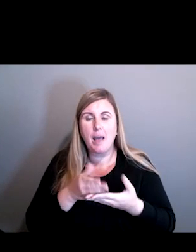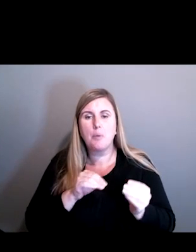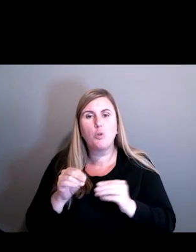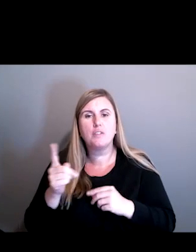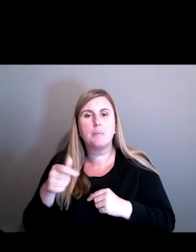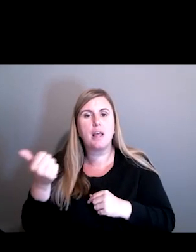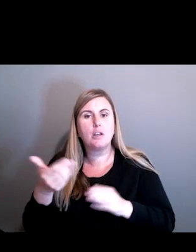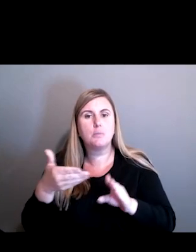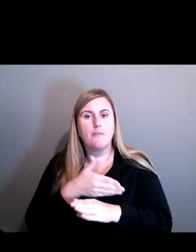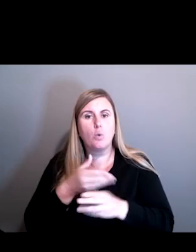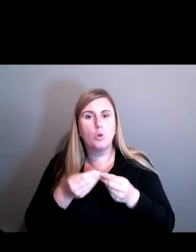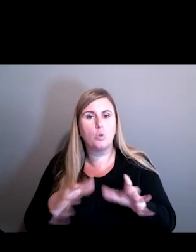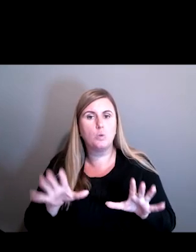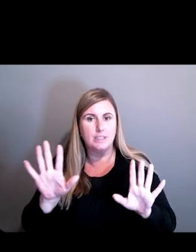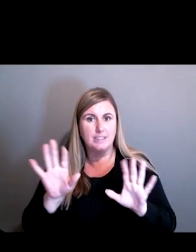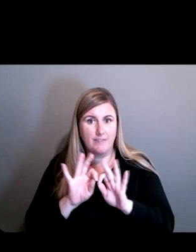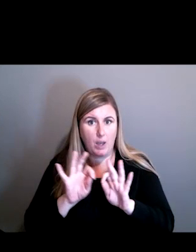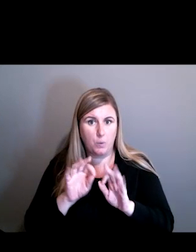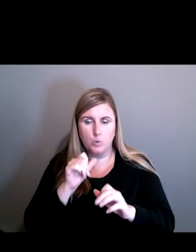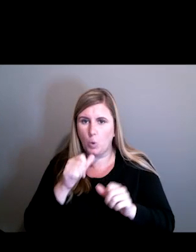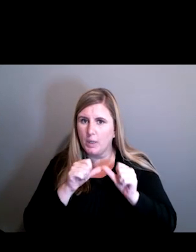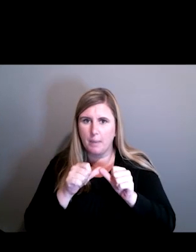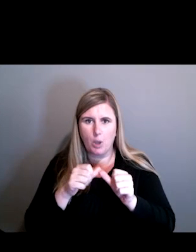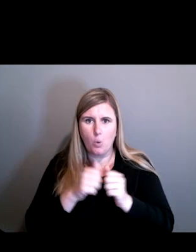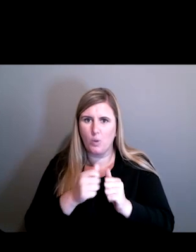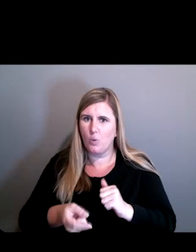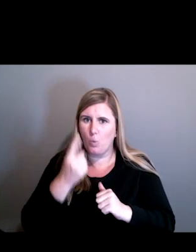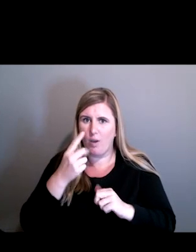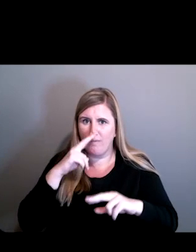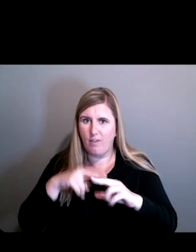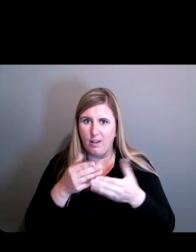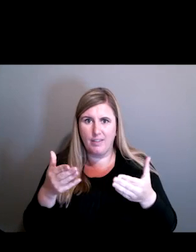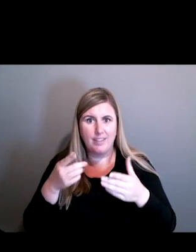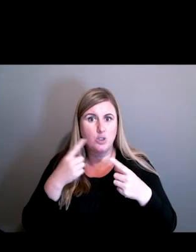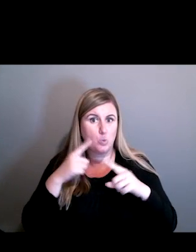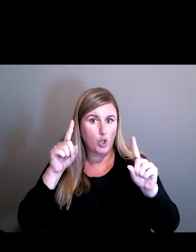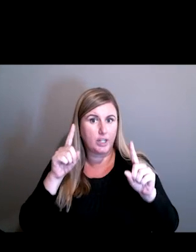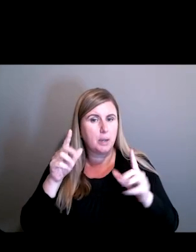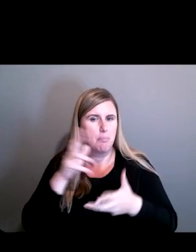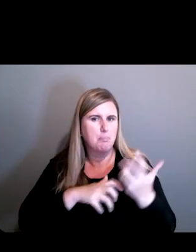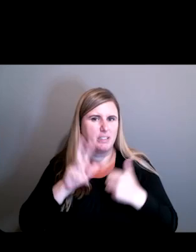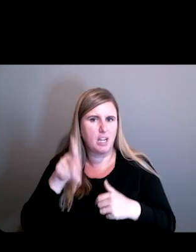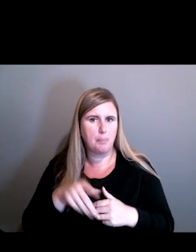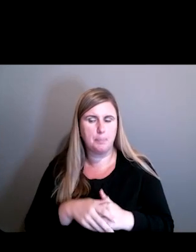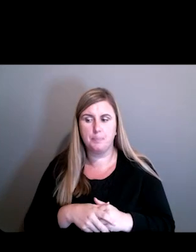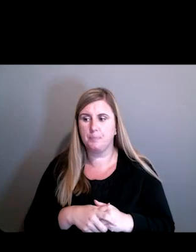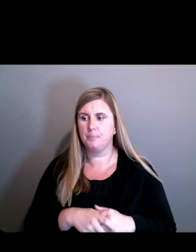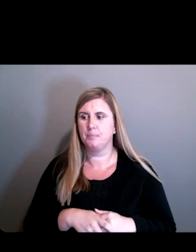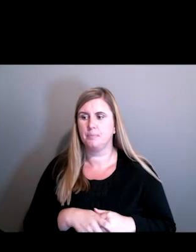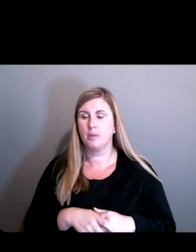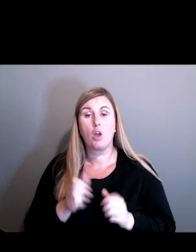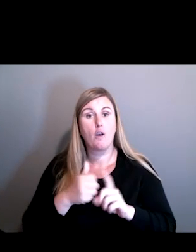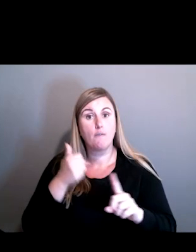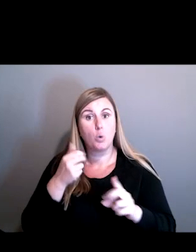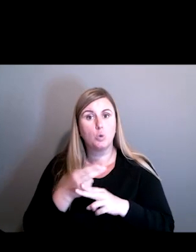you want to keep on going. So stop and move to something else before it loses its value, and don't keep on going with that one fun thing that's